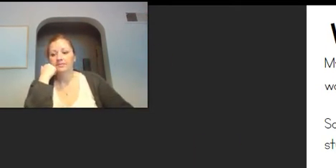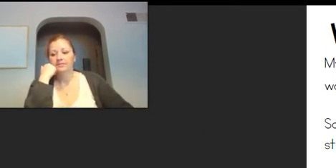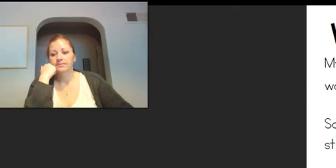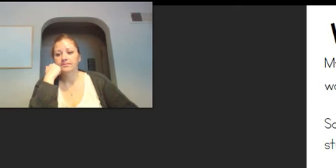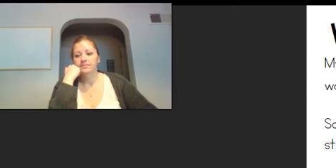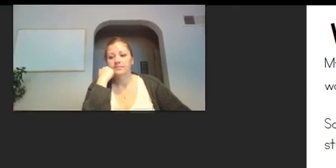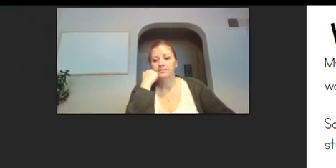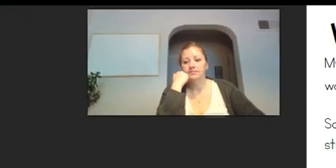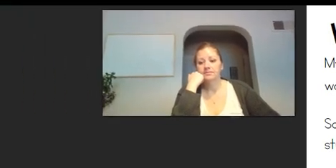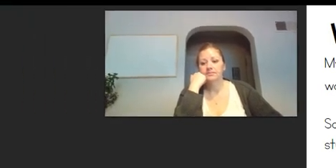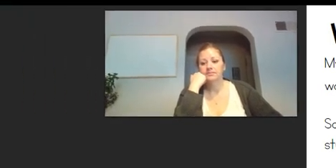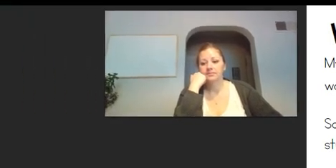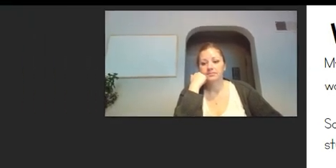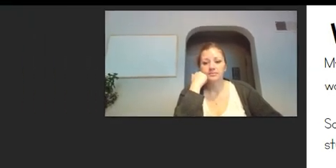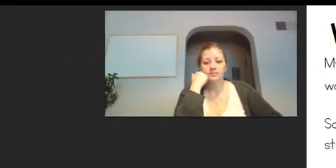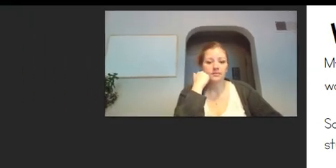right?